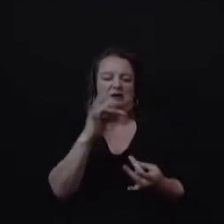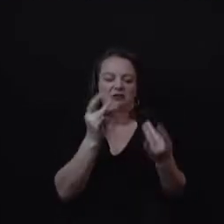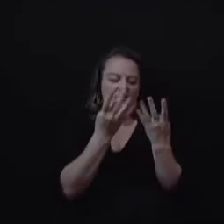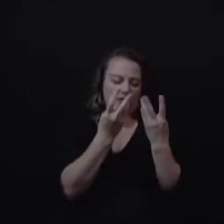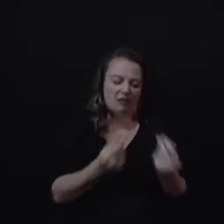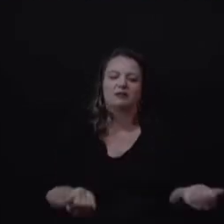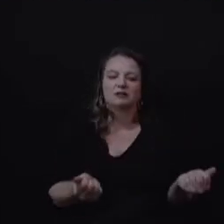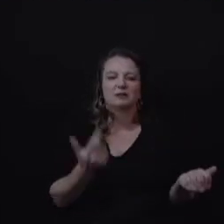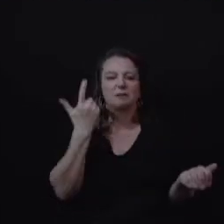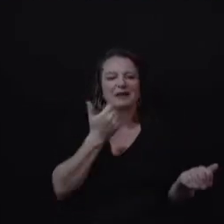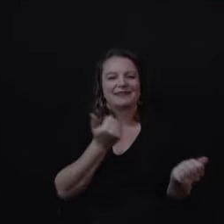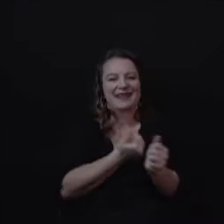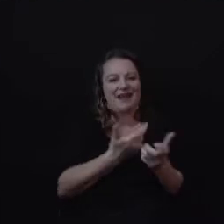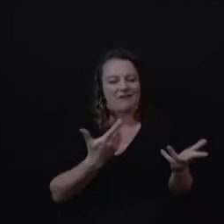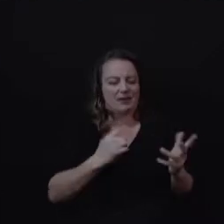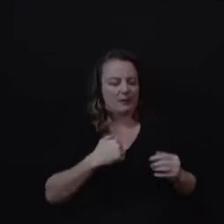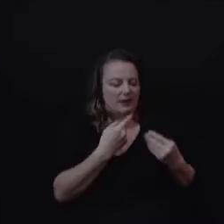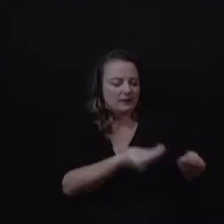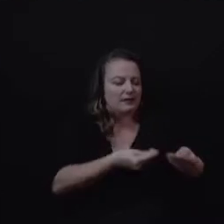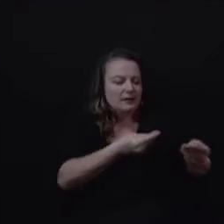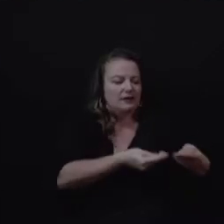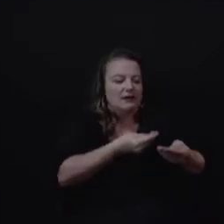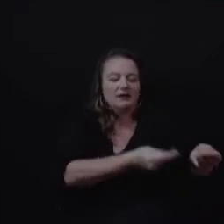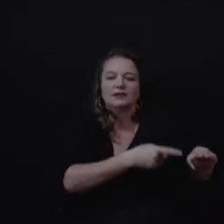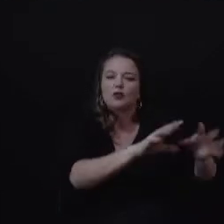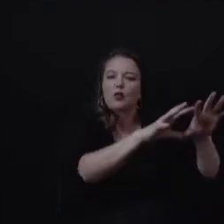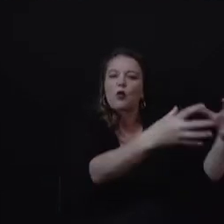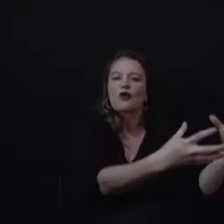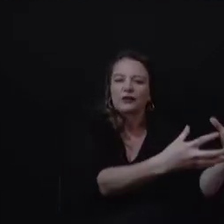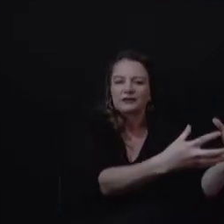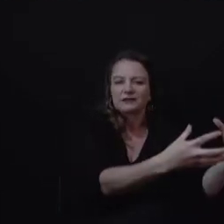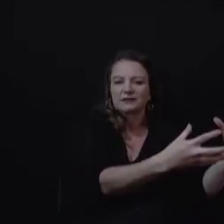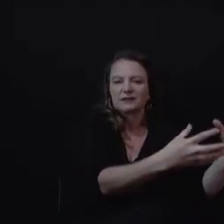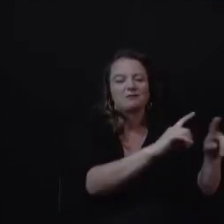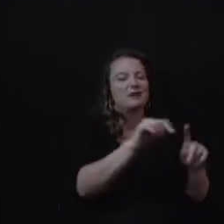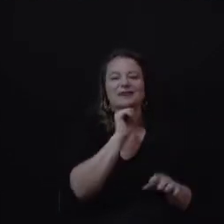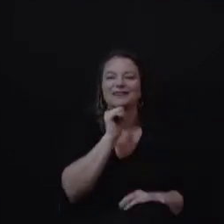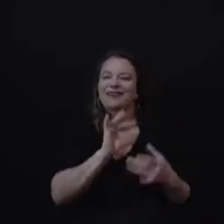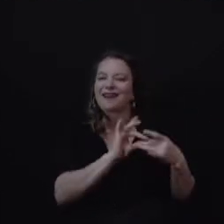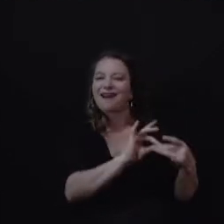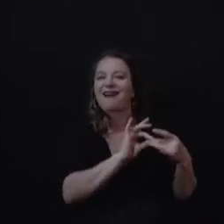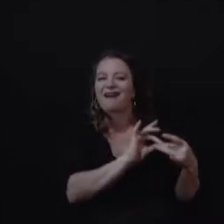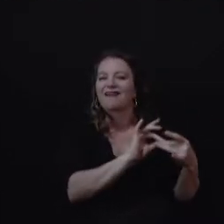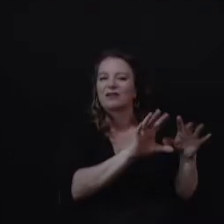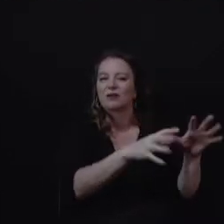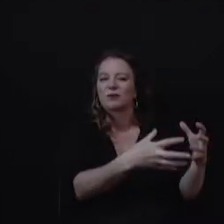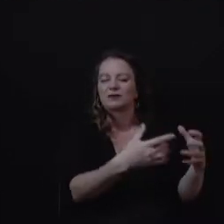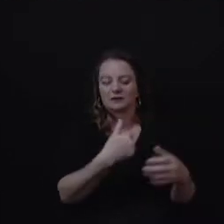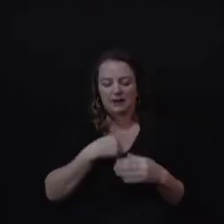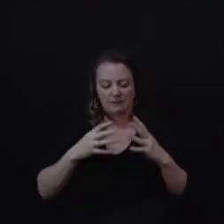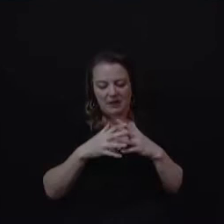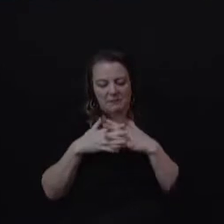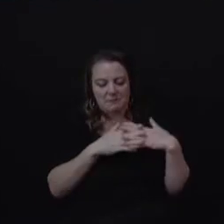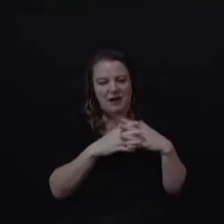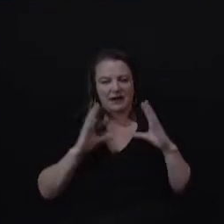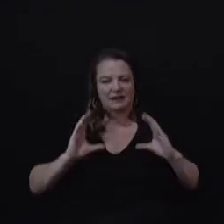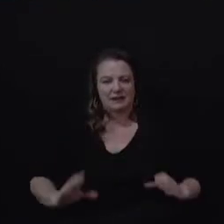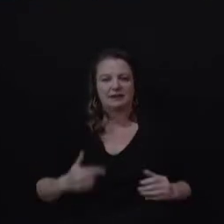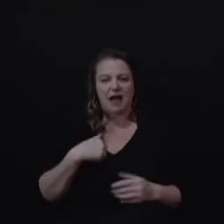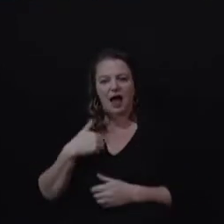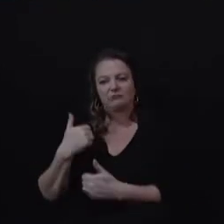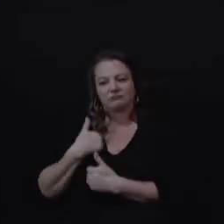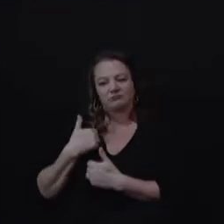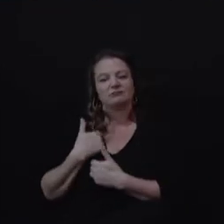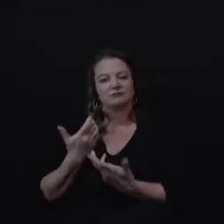give everything to this world. But you are not of this world. I'm an American citizen, I'm a military